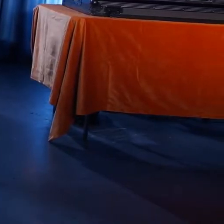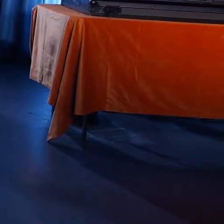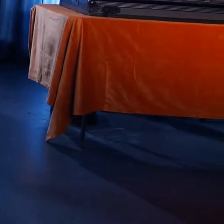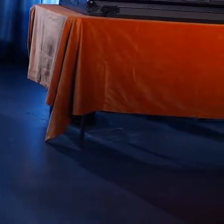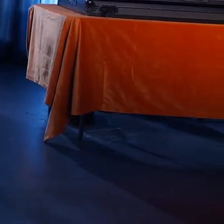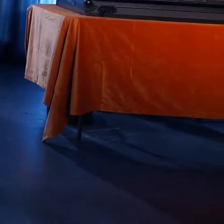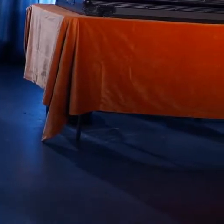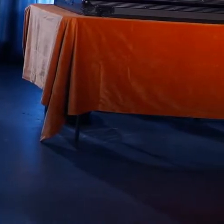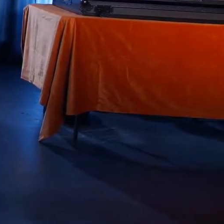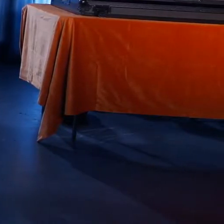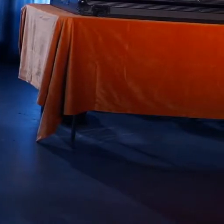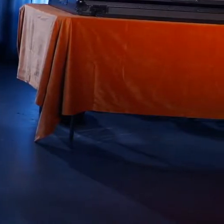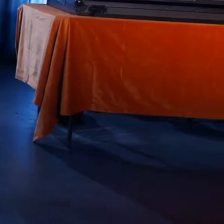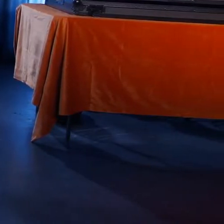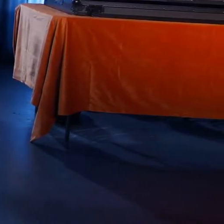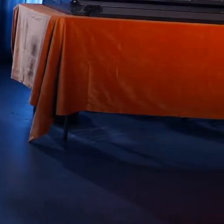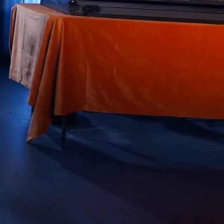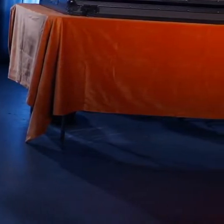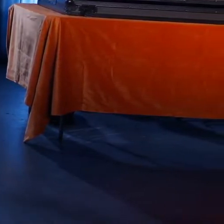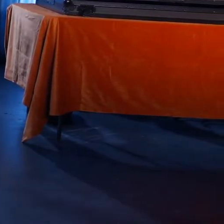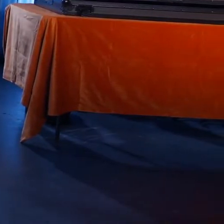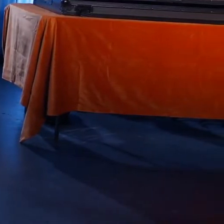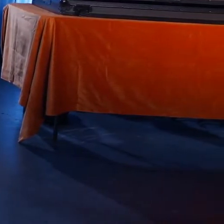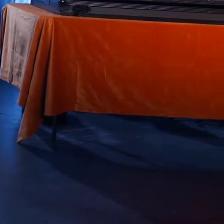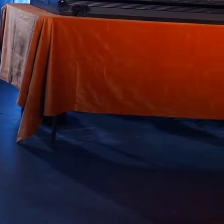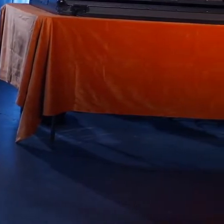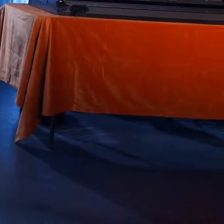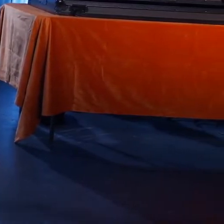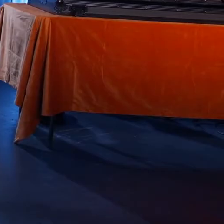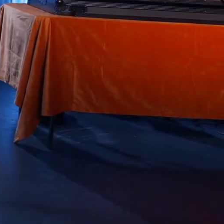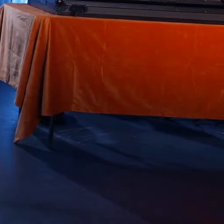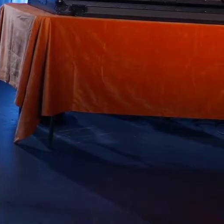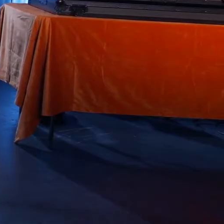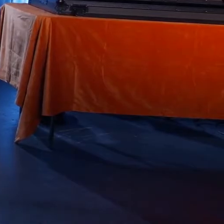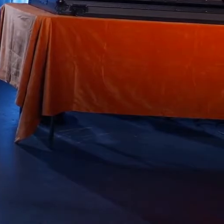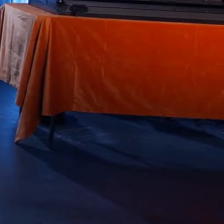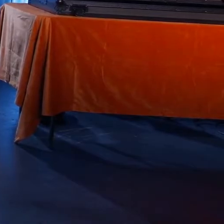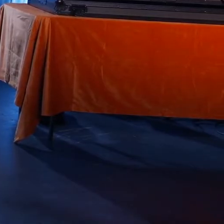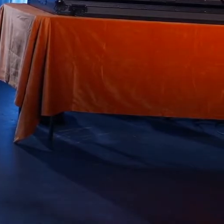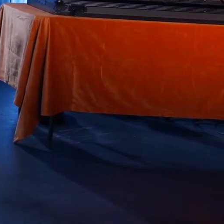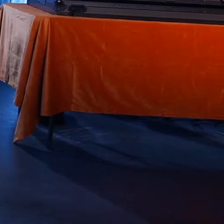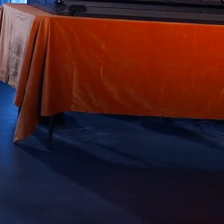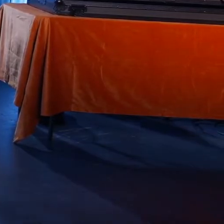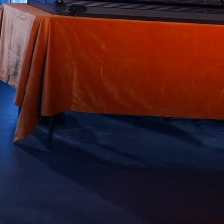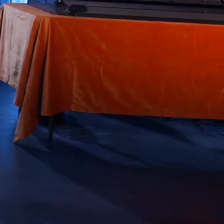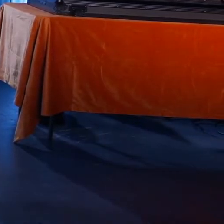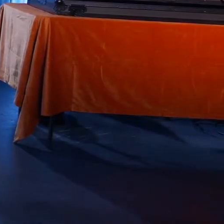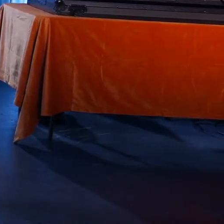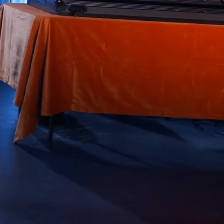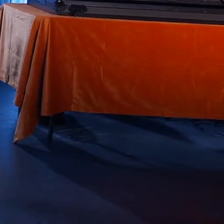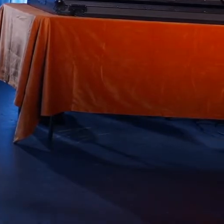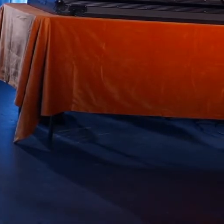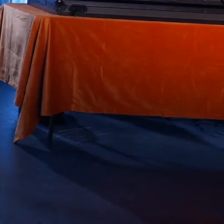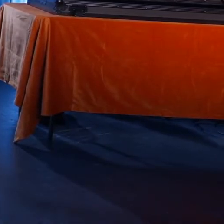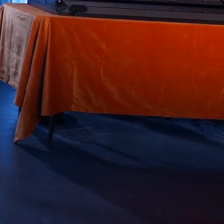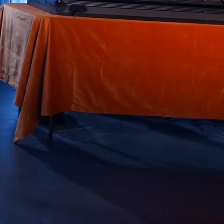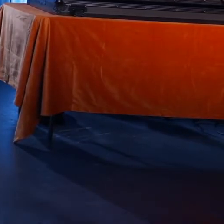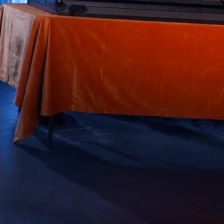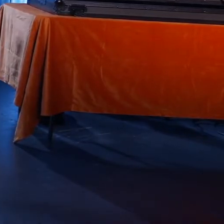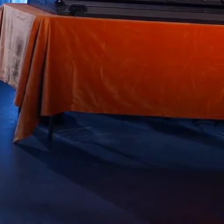award recognizes those creating supporting partnerships, sharing resources, finding shared solutions, and working